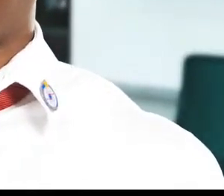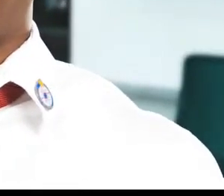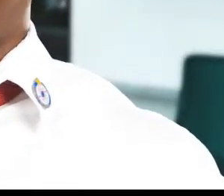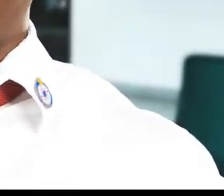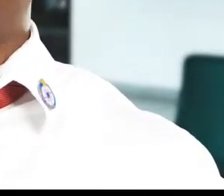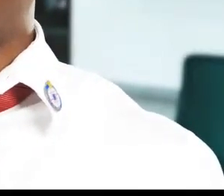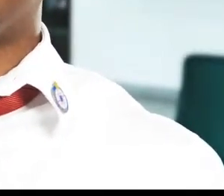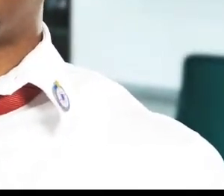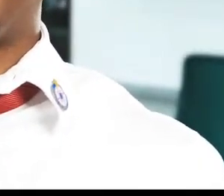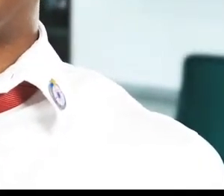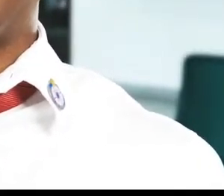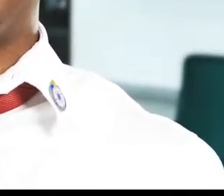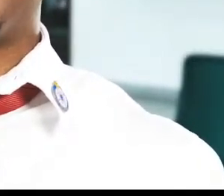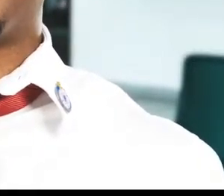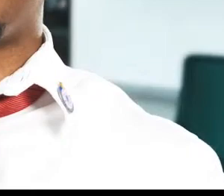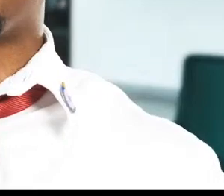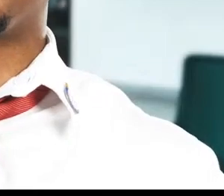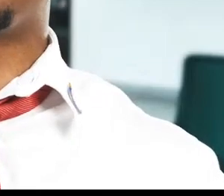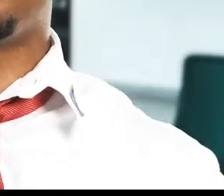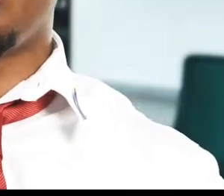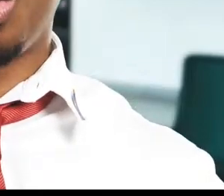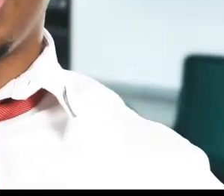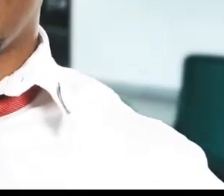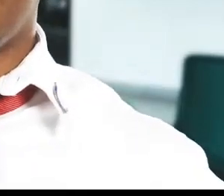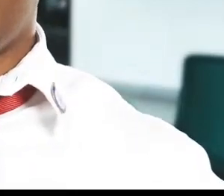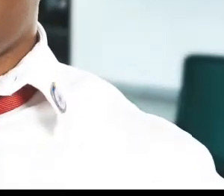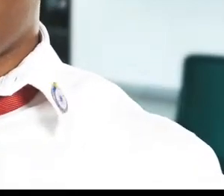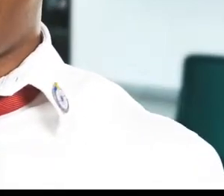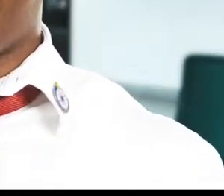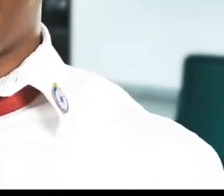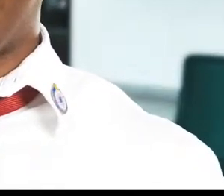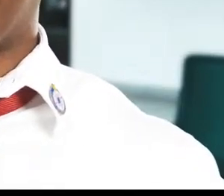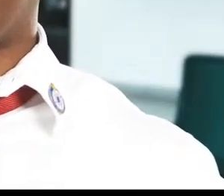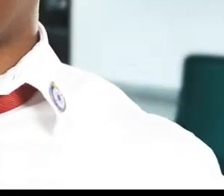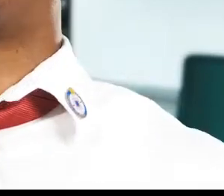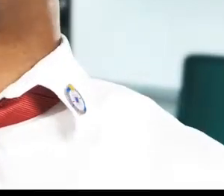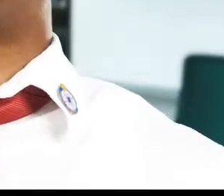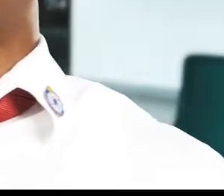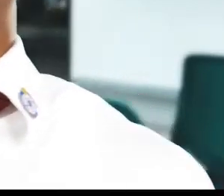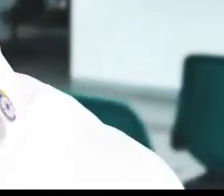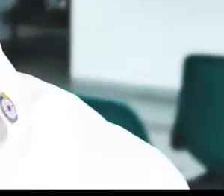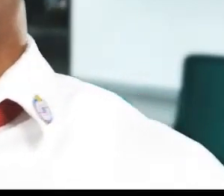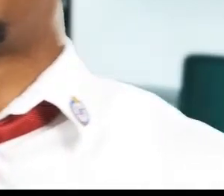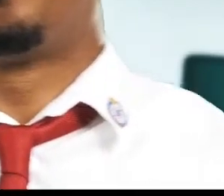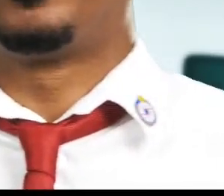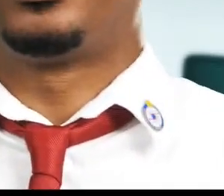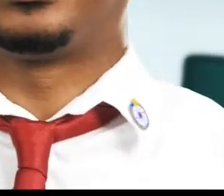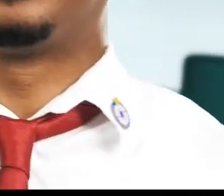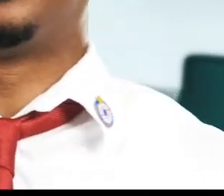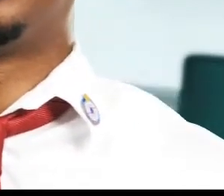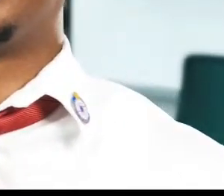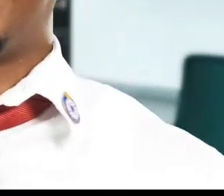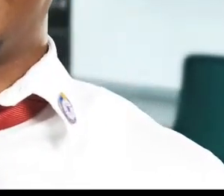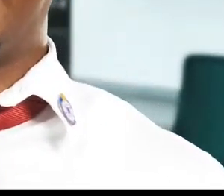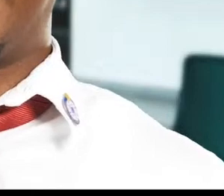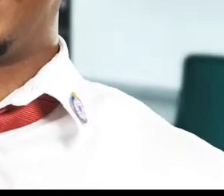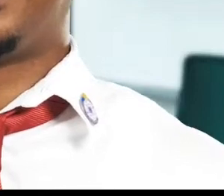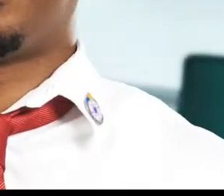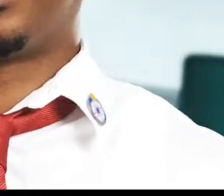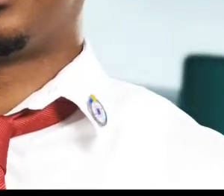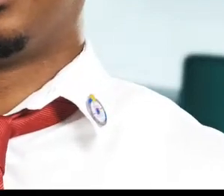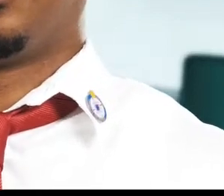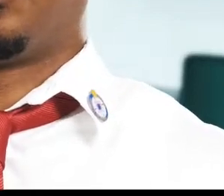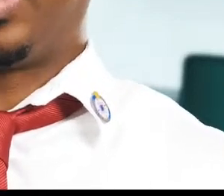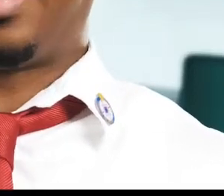coronavirus identifies that this is something new to the human being. In preparation of COVID-19 in St. Kitts